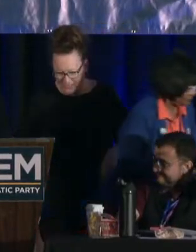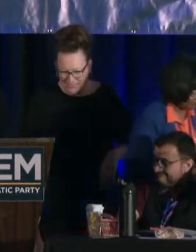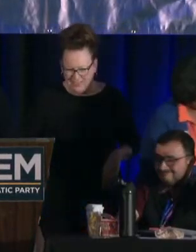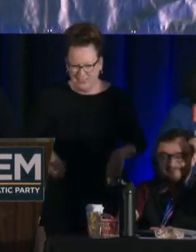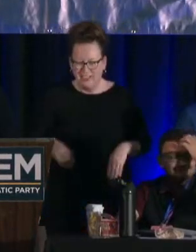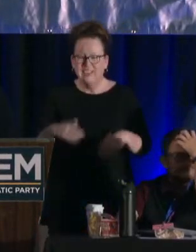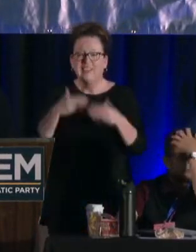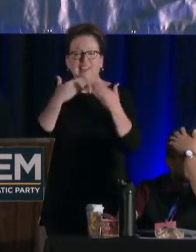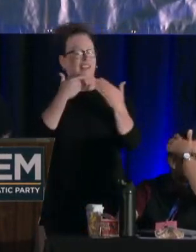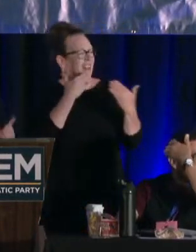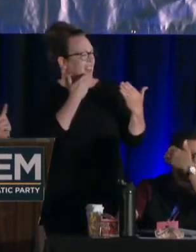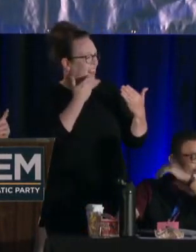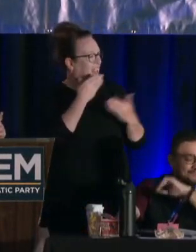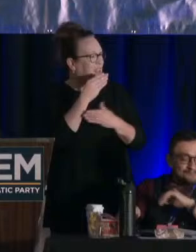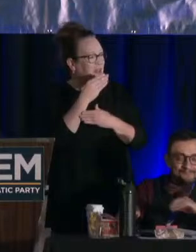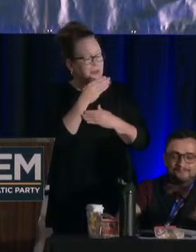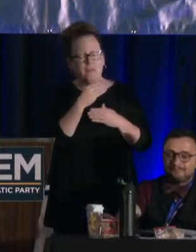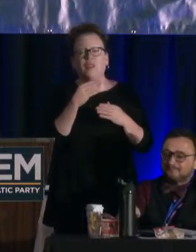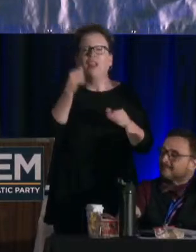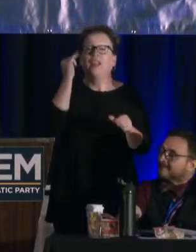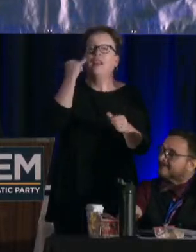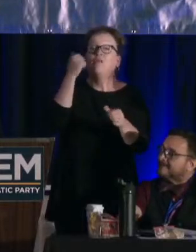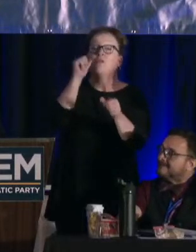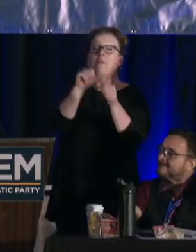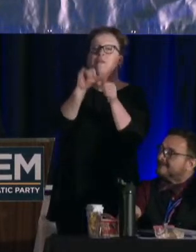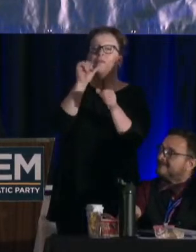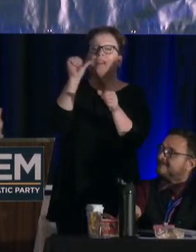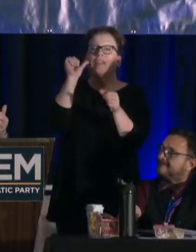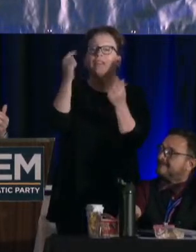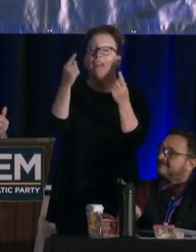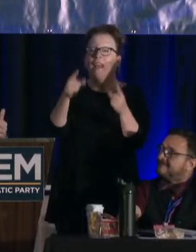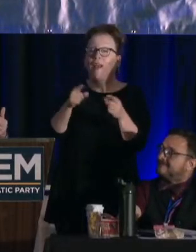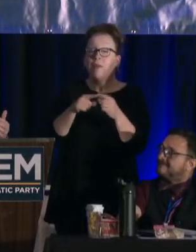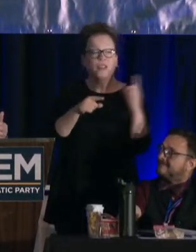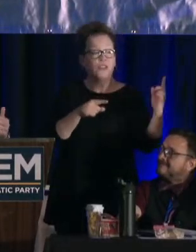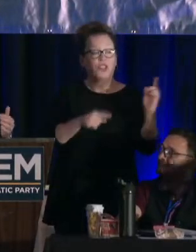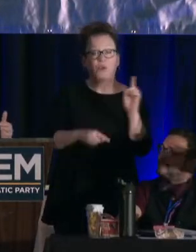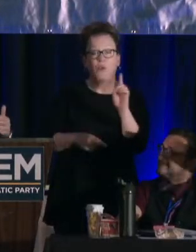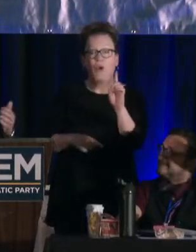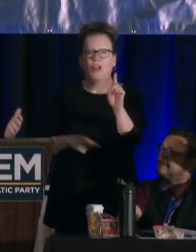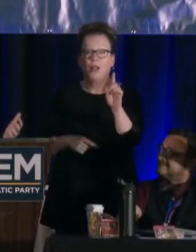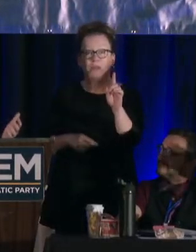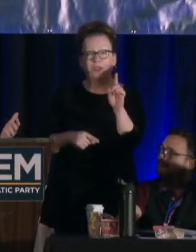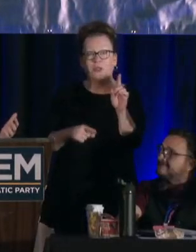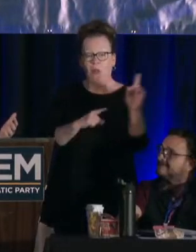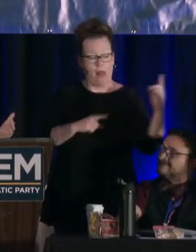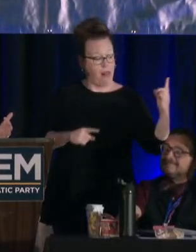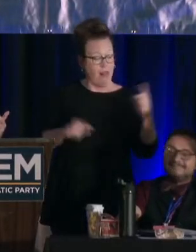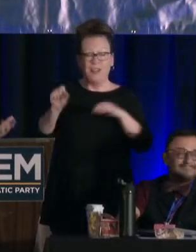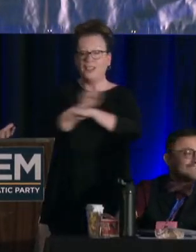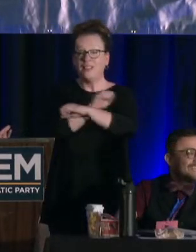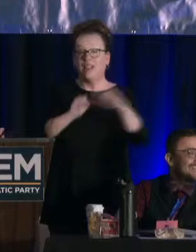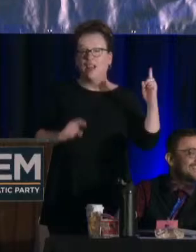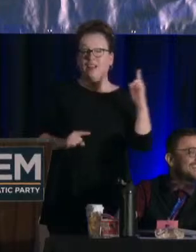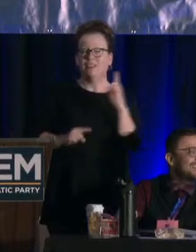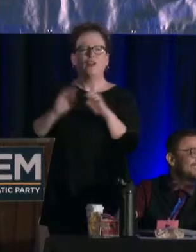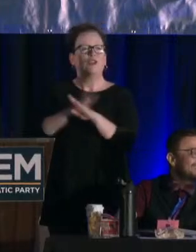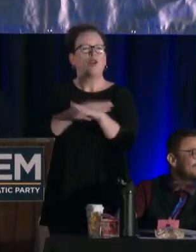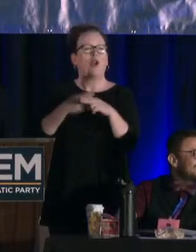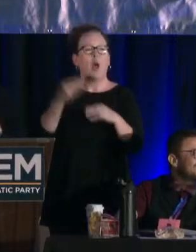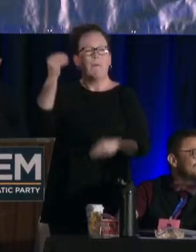Thank you, Madam Controller. If you remember yesterday, she walked up to money, money, money, money. Give me my